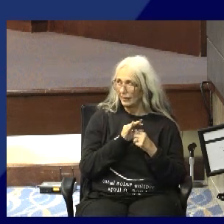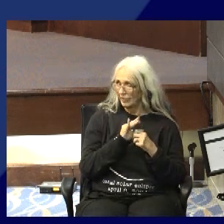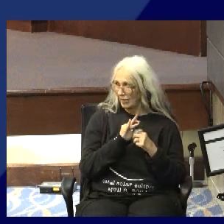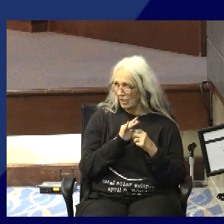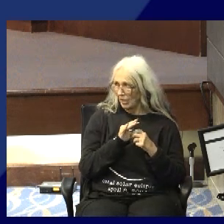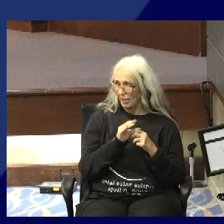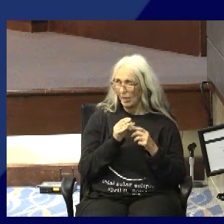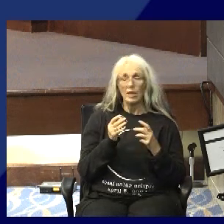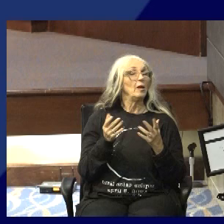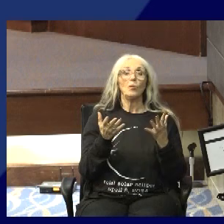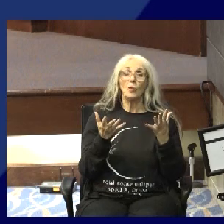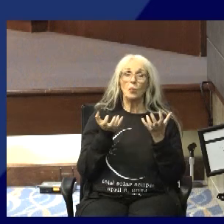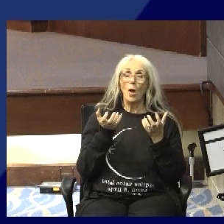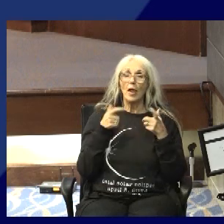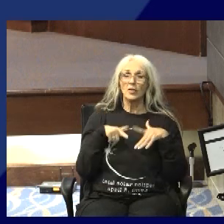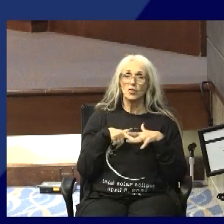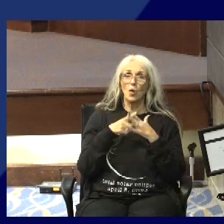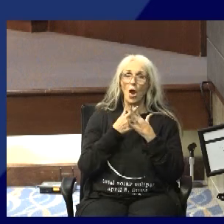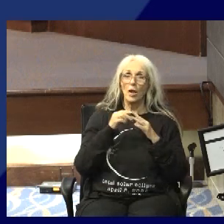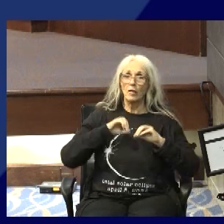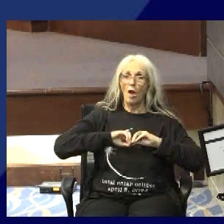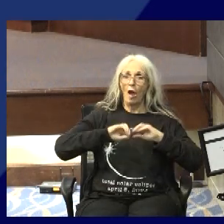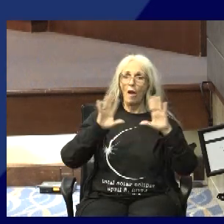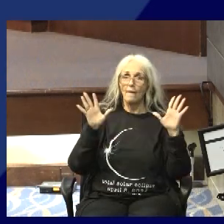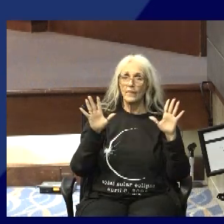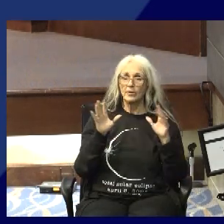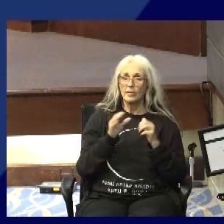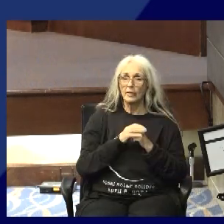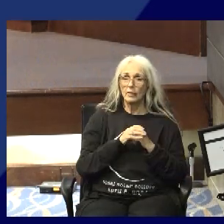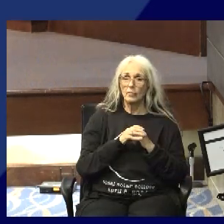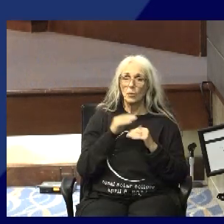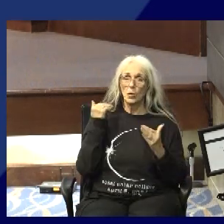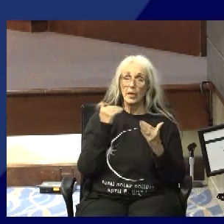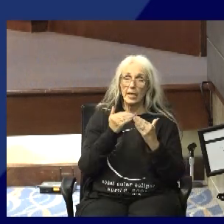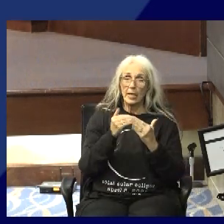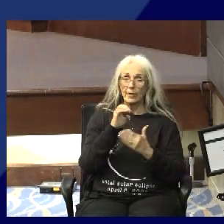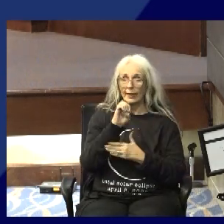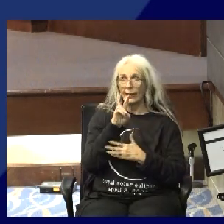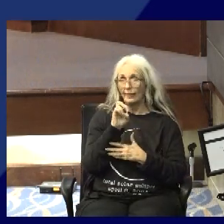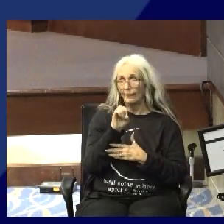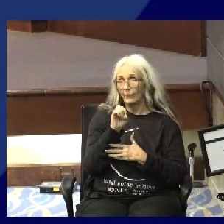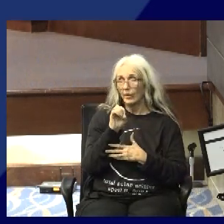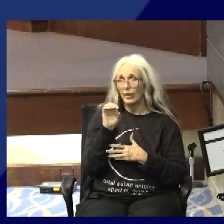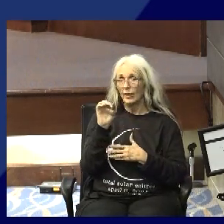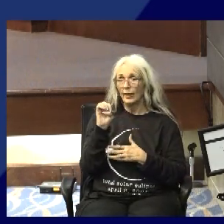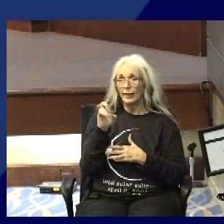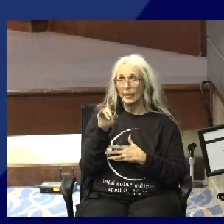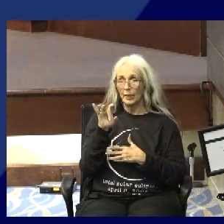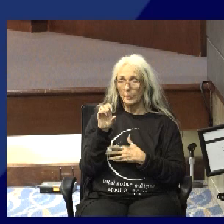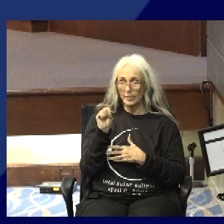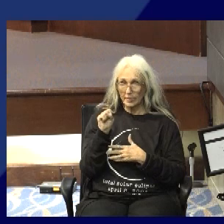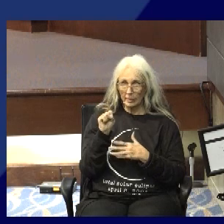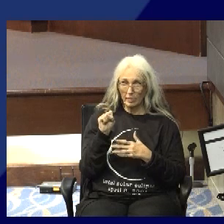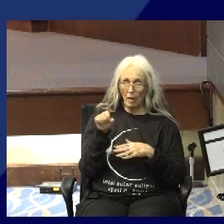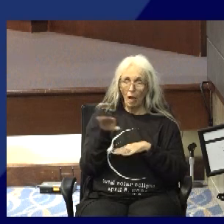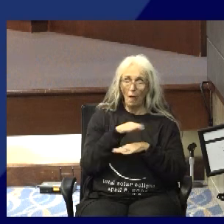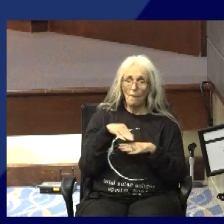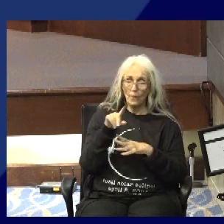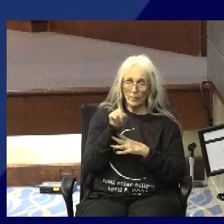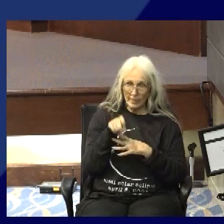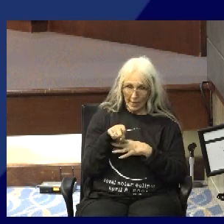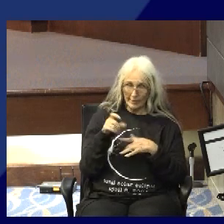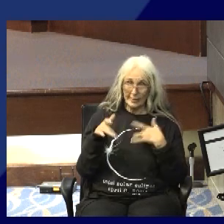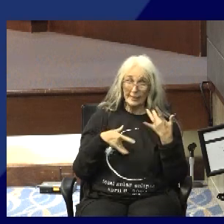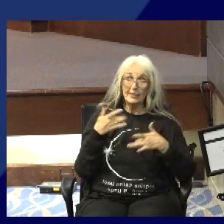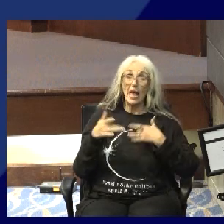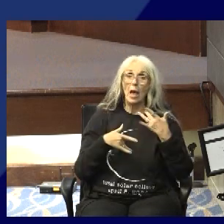we do want to start, and obviously as we're nearing the eve of the eclipse over Texas, the excitement